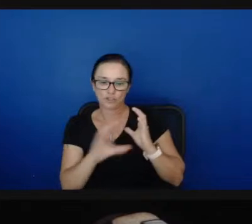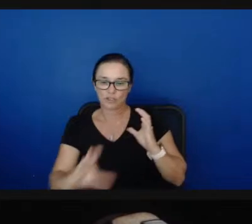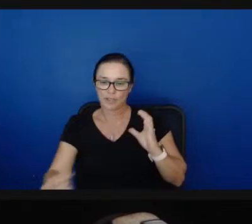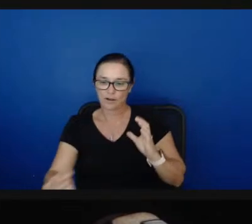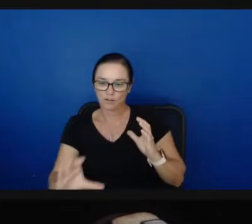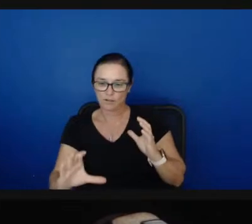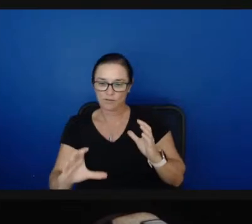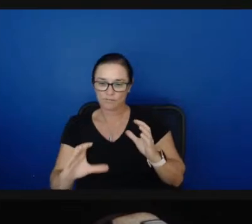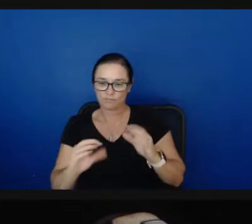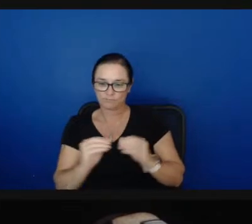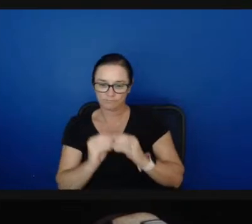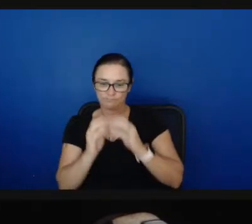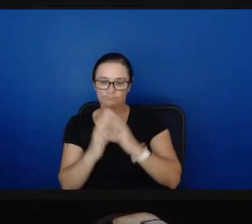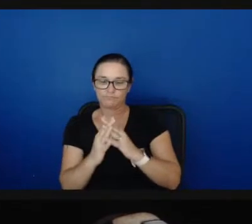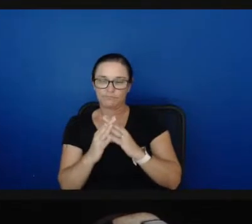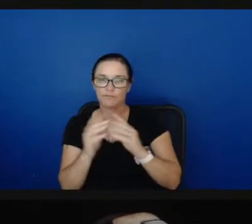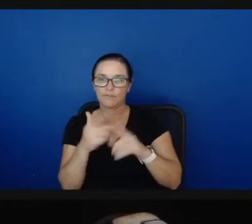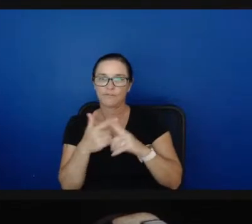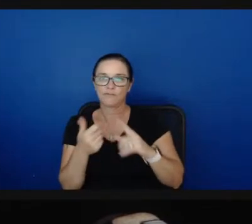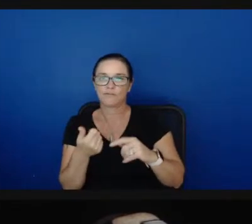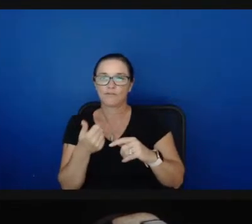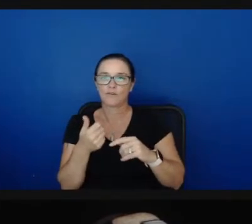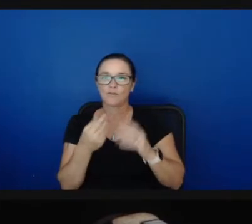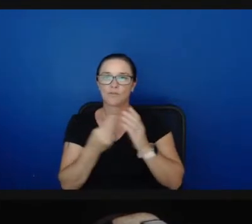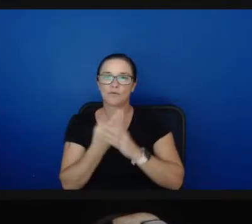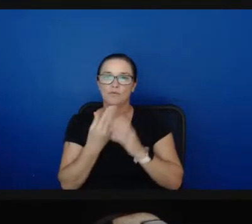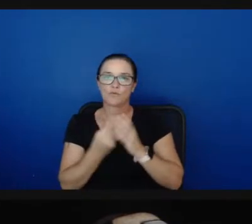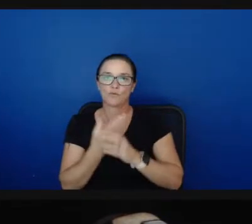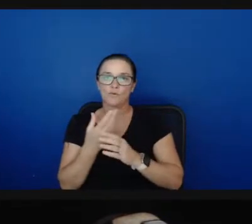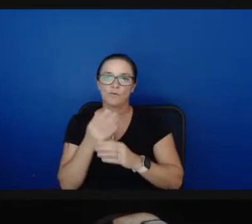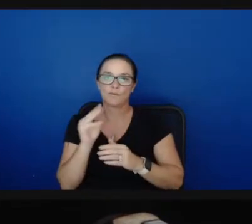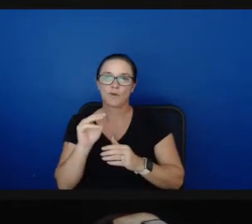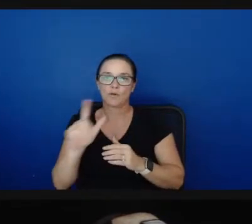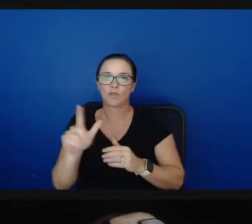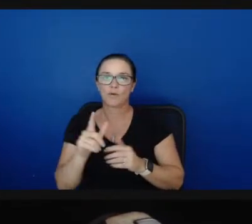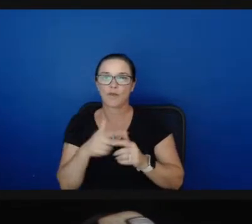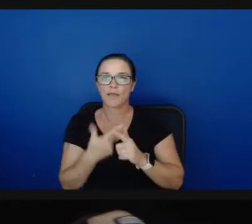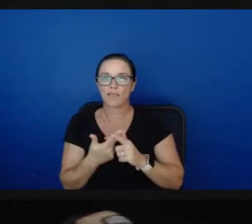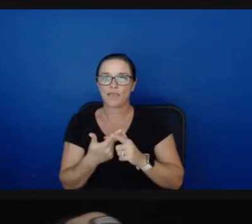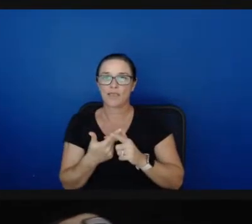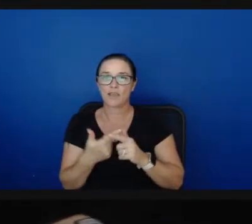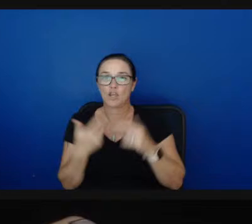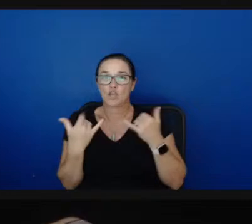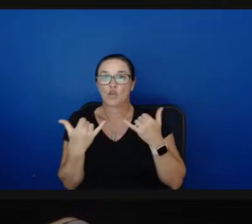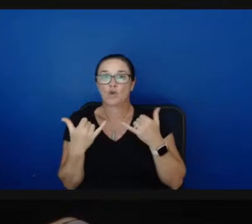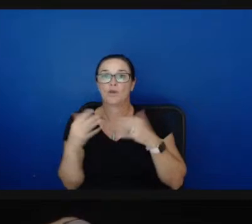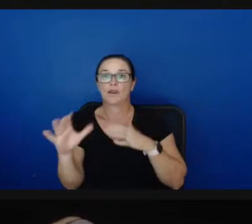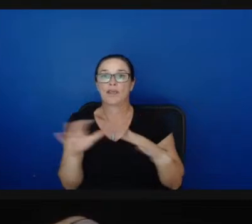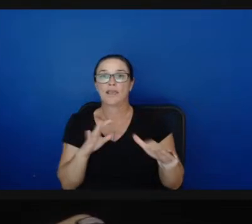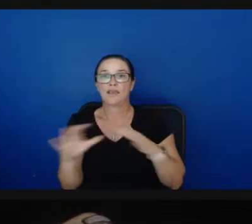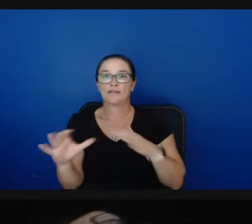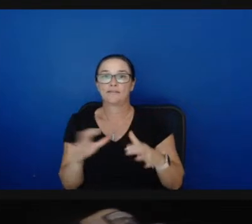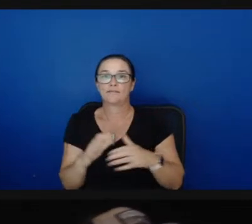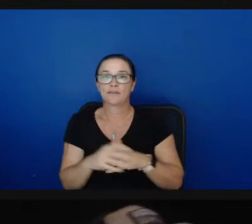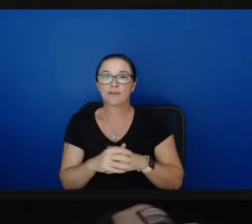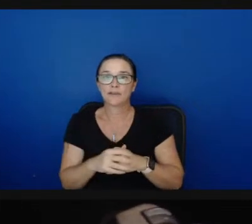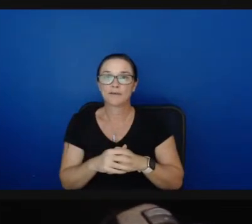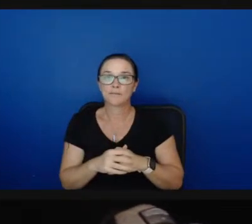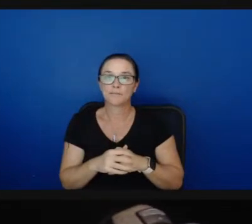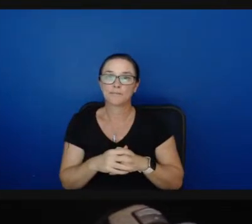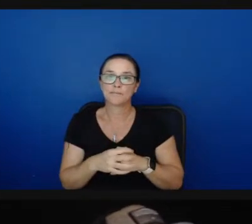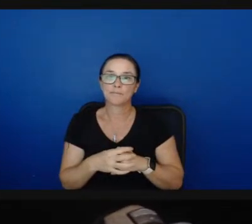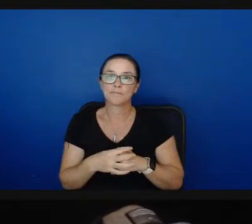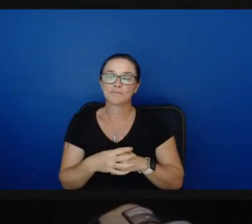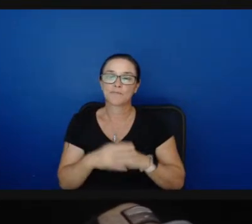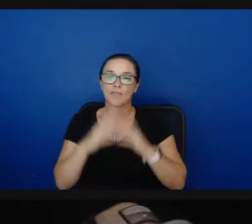59 eruption of Mauna Loa. And then all the way to the current activity, the lava lake in 2008-18, the